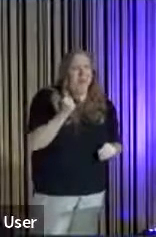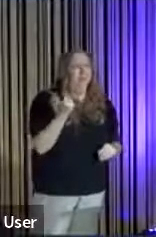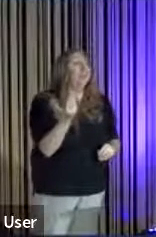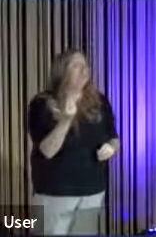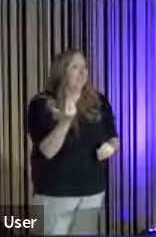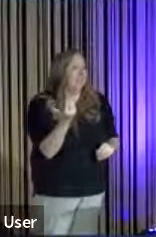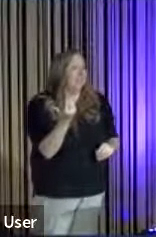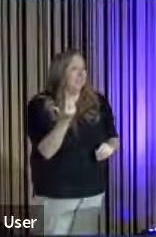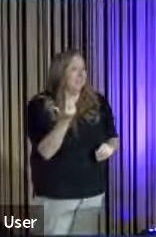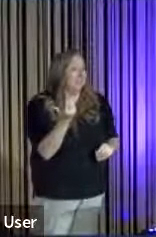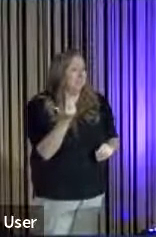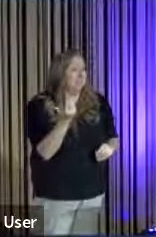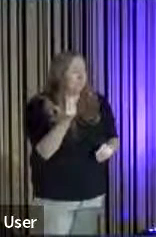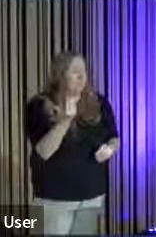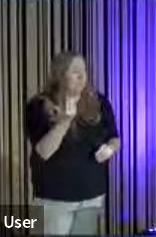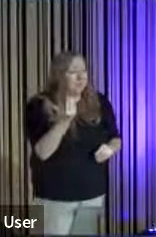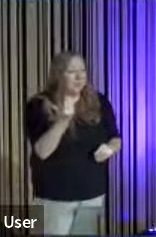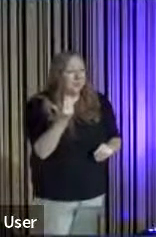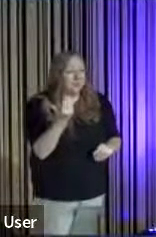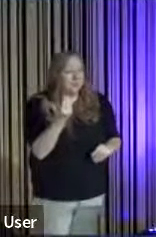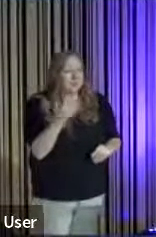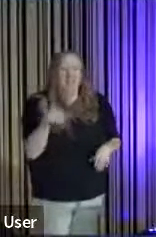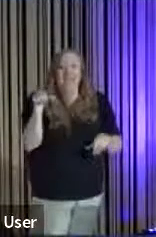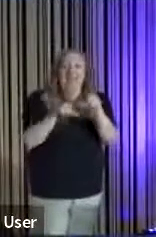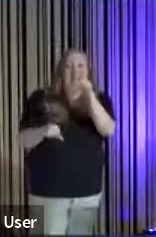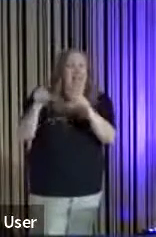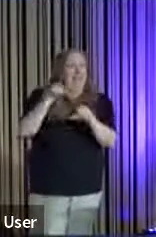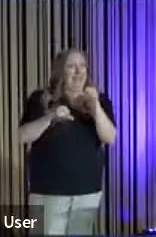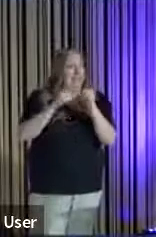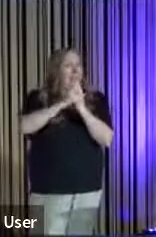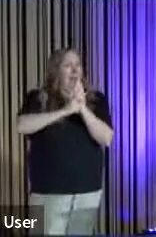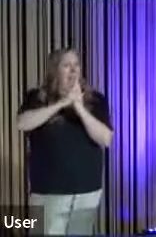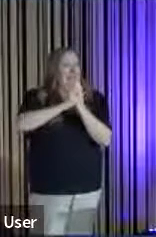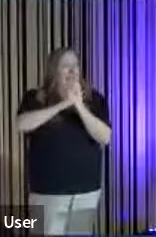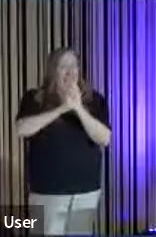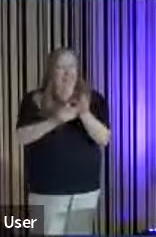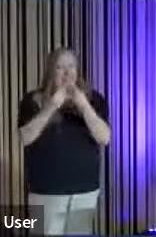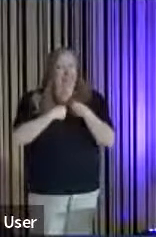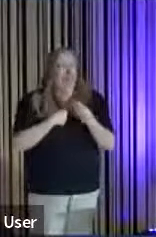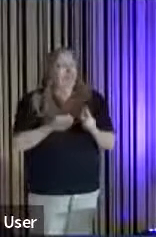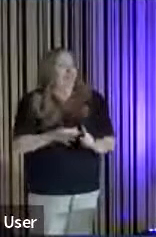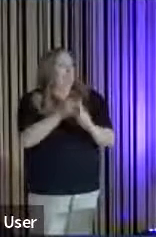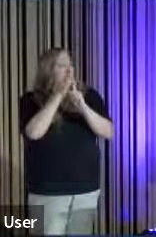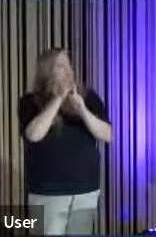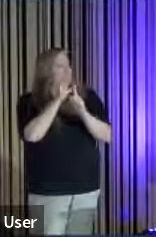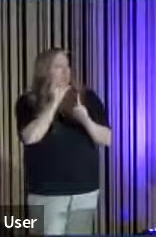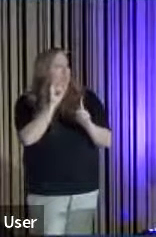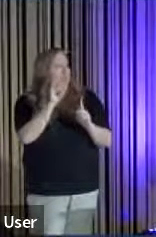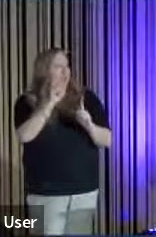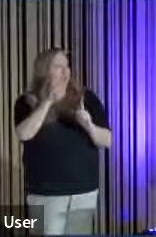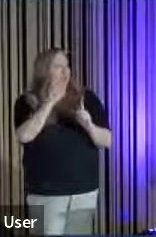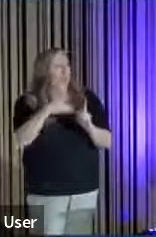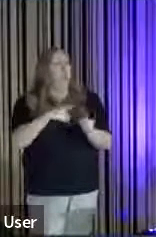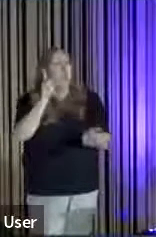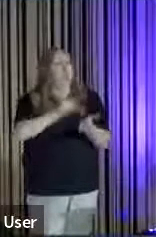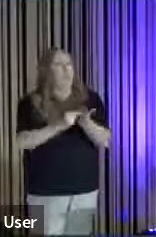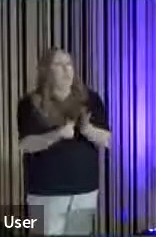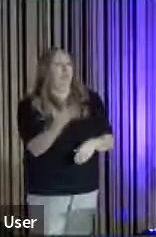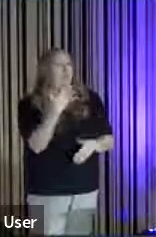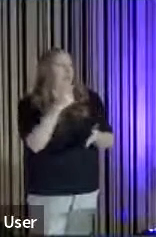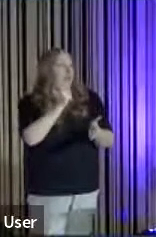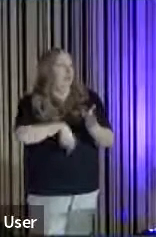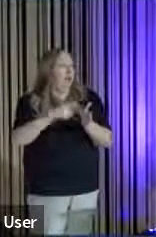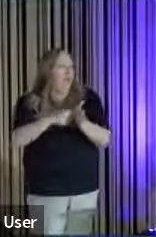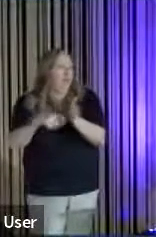2015, where Science gave us a special issue where we published 5 papers describing the first reports,